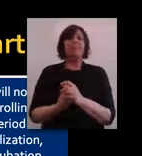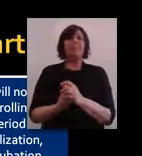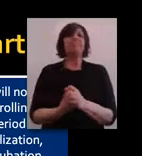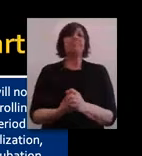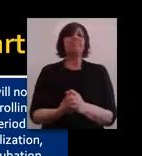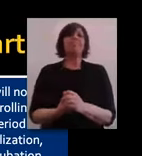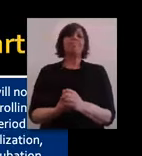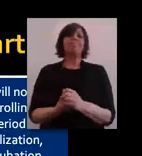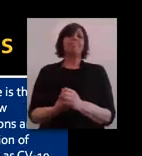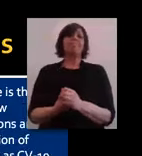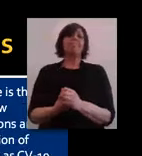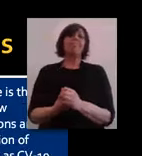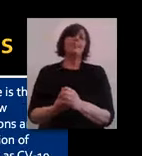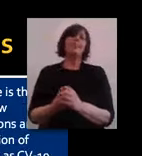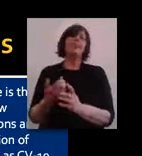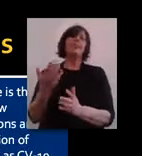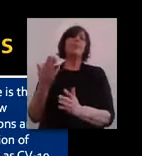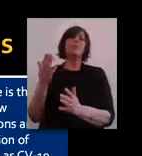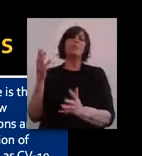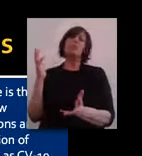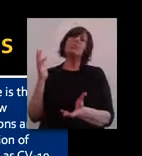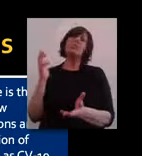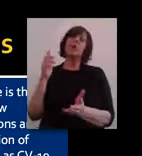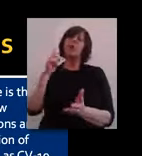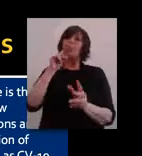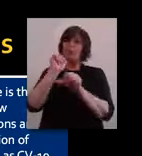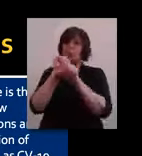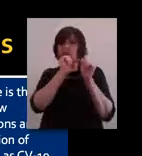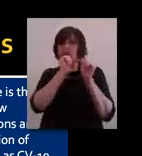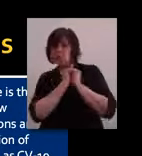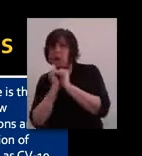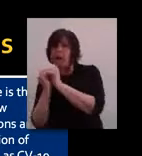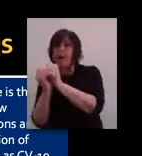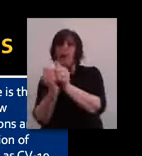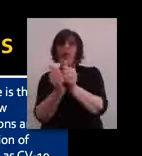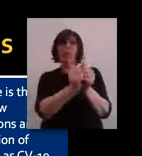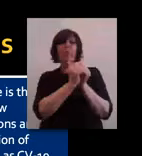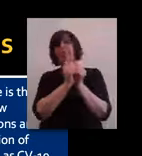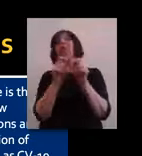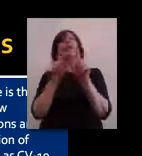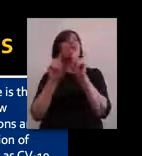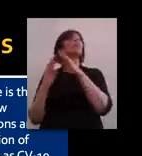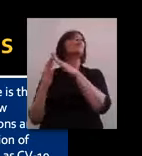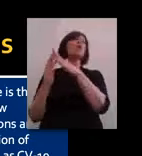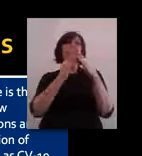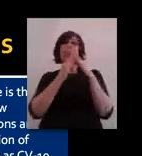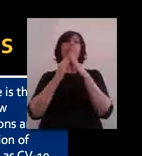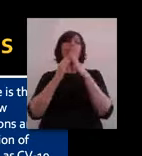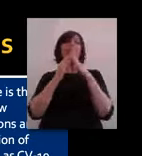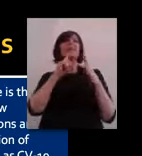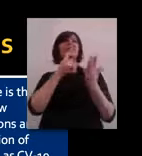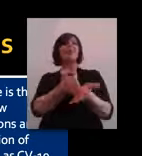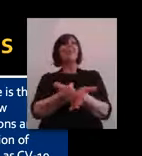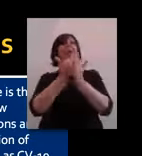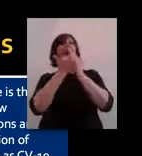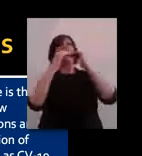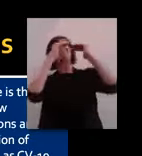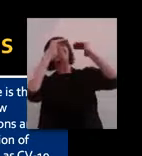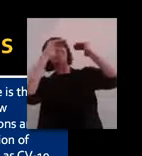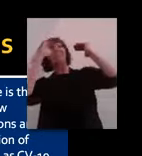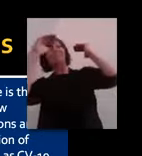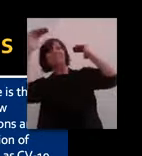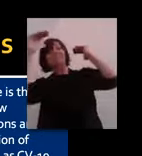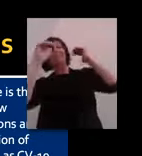think, all together, working together as a community has really benefited us. So this slide is